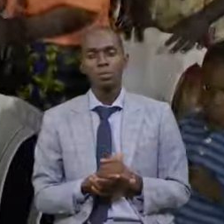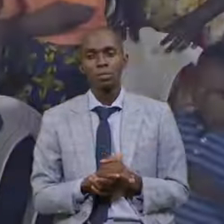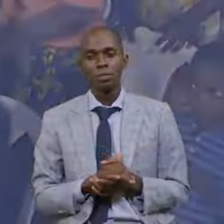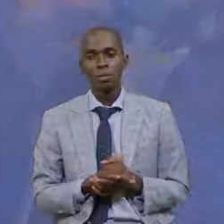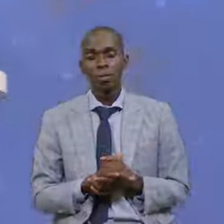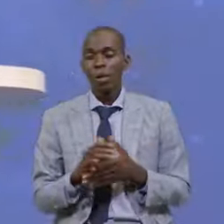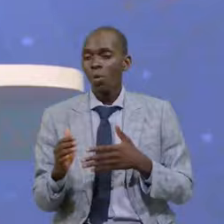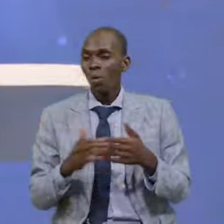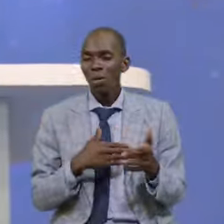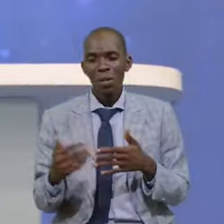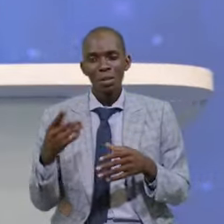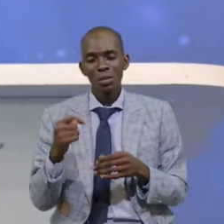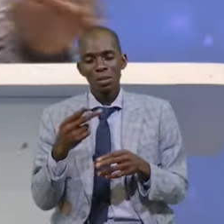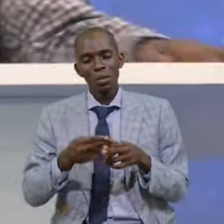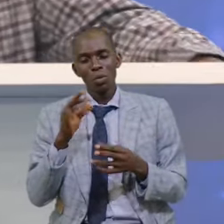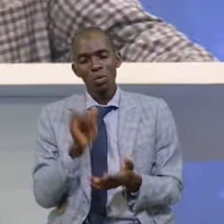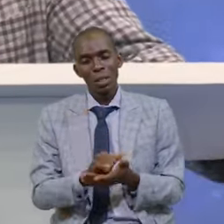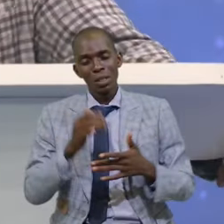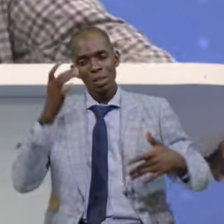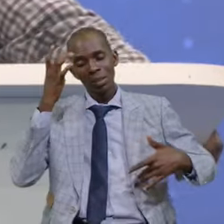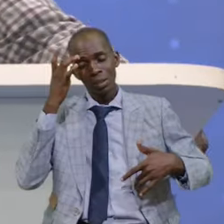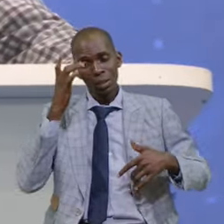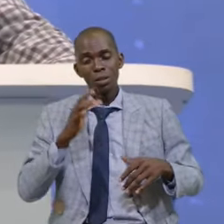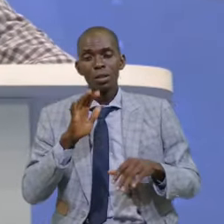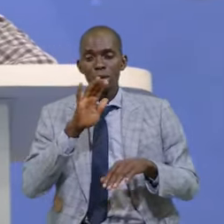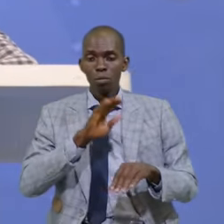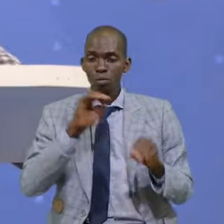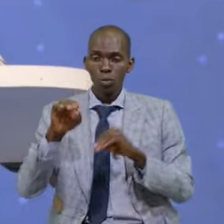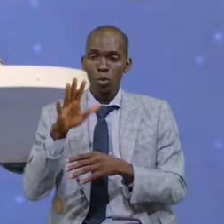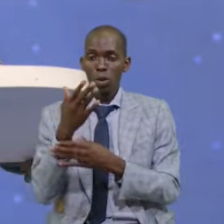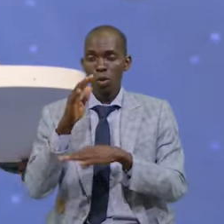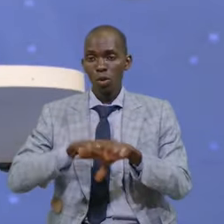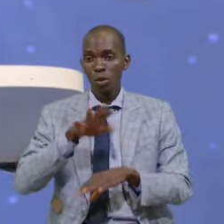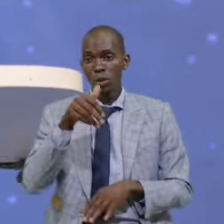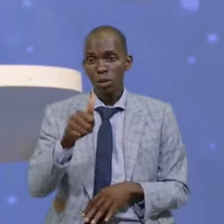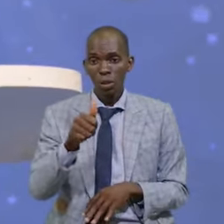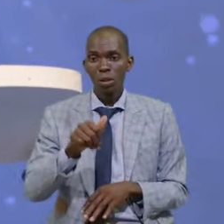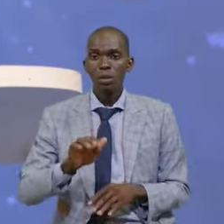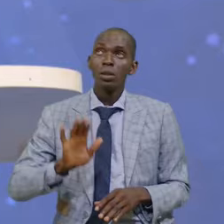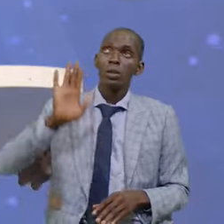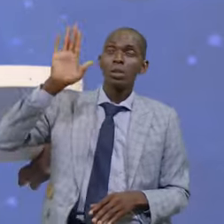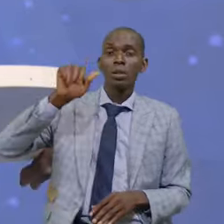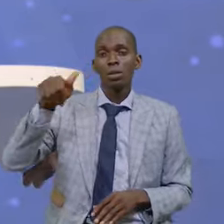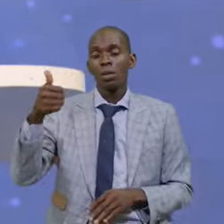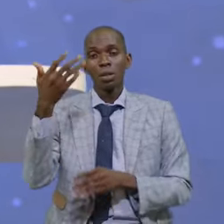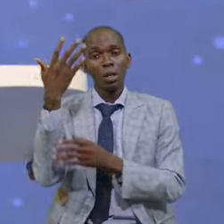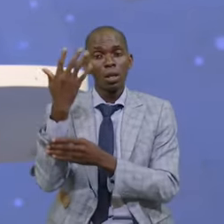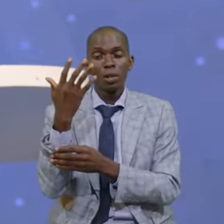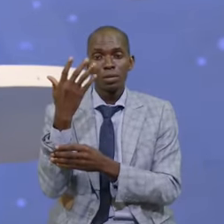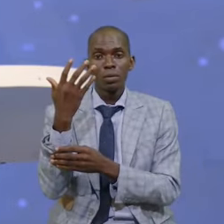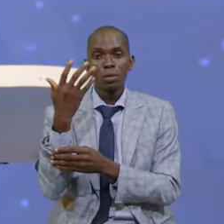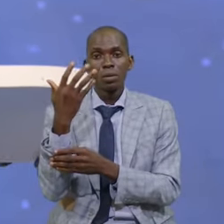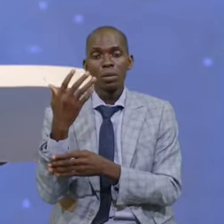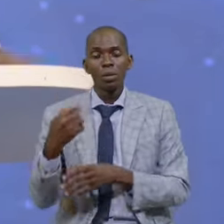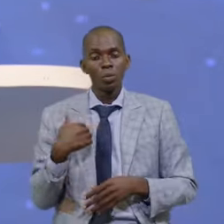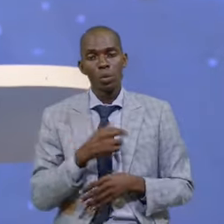Whatever the name of the sickness, lay your hand upon yourself. Raise up the other hand. We're